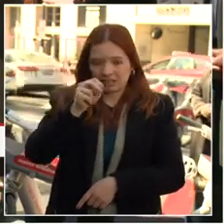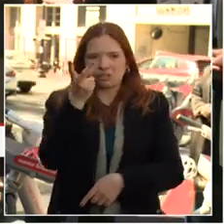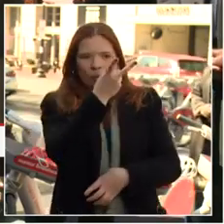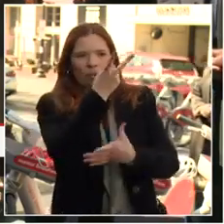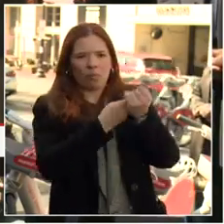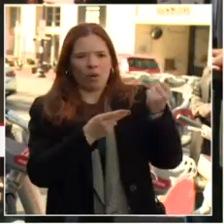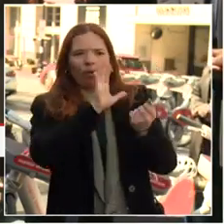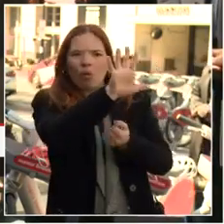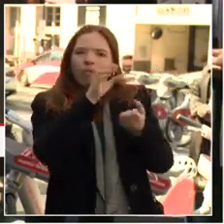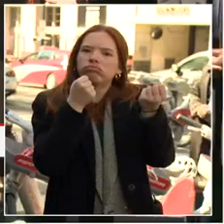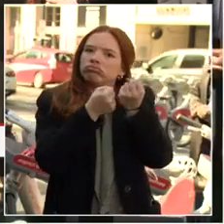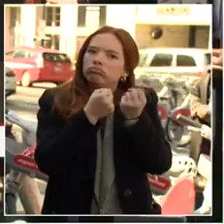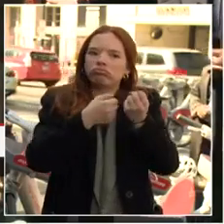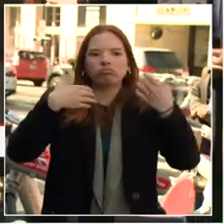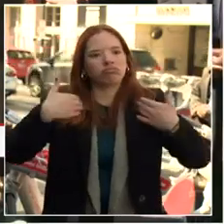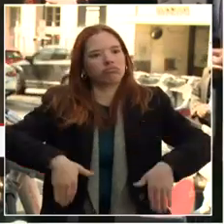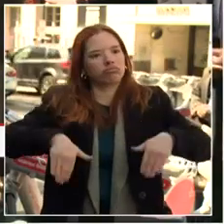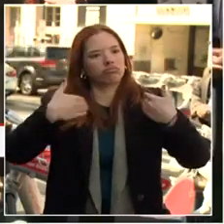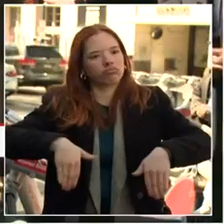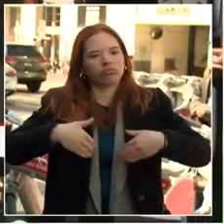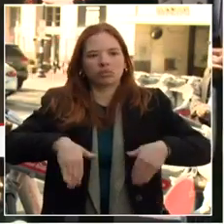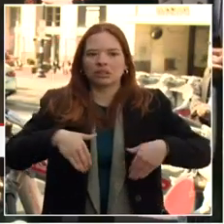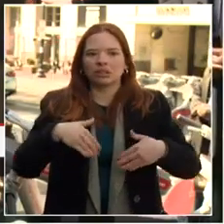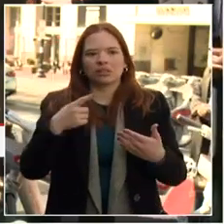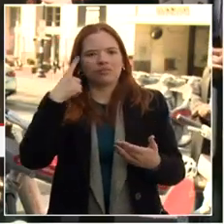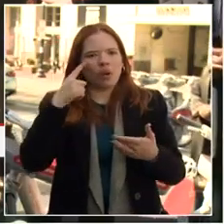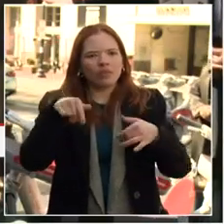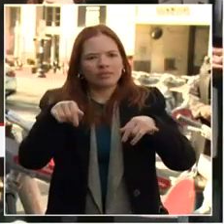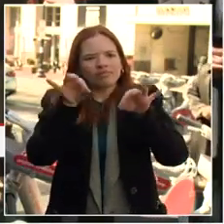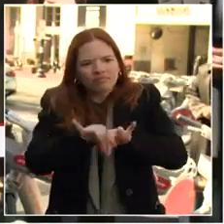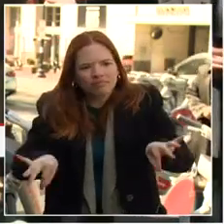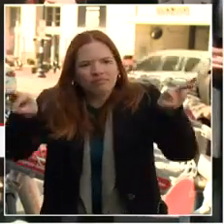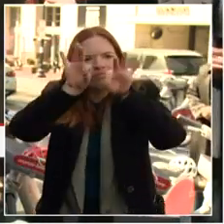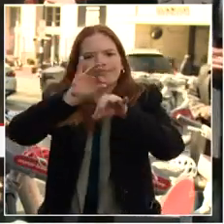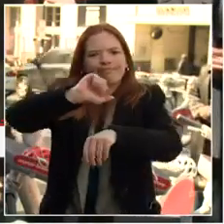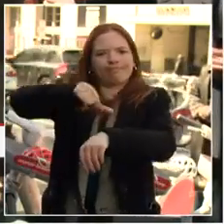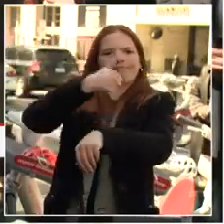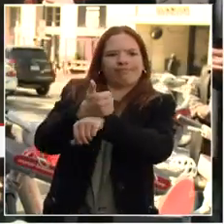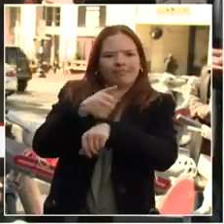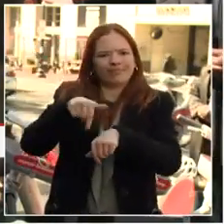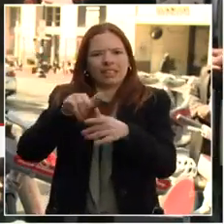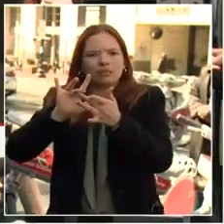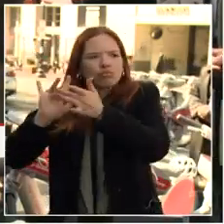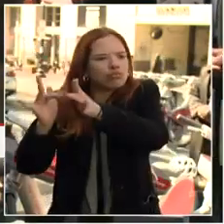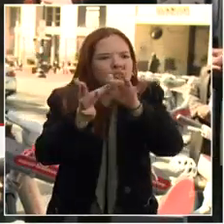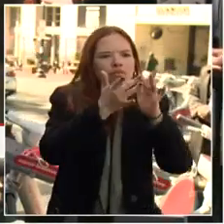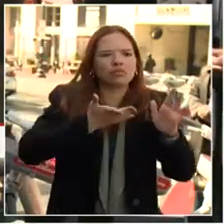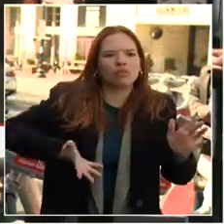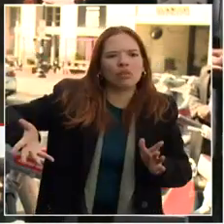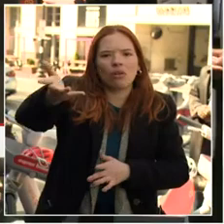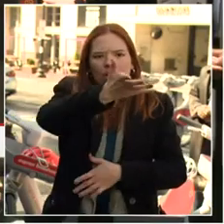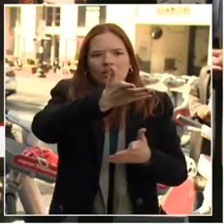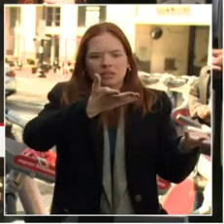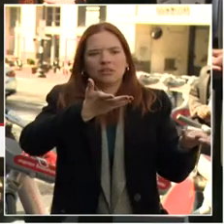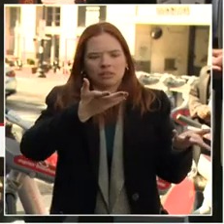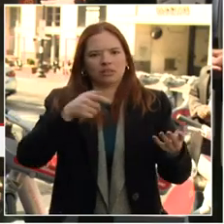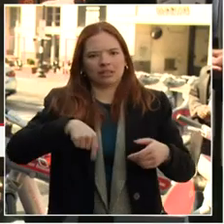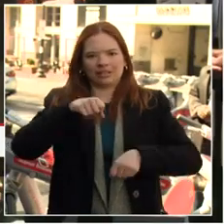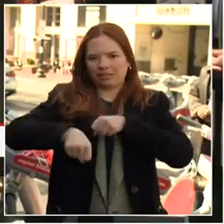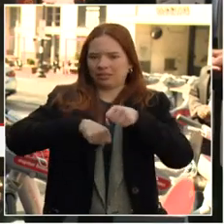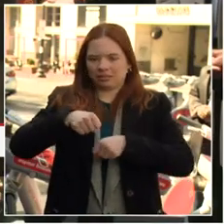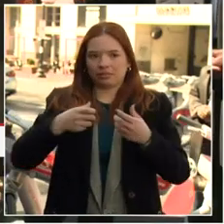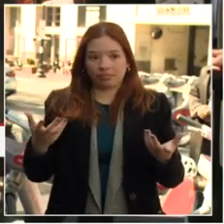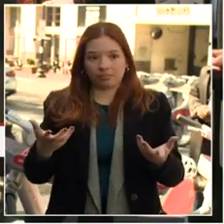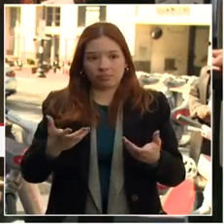our transportation network. So as we celebrate this newly constructed protected bike lane, I must recognize that cycling can also